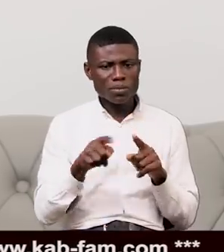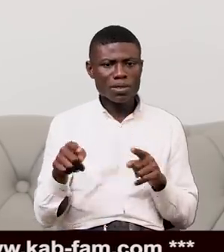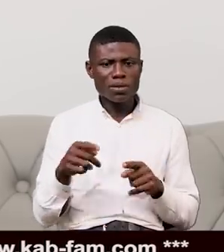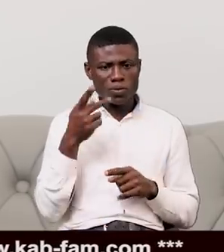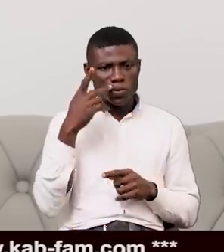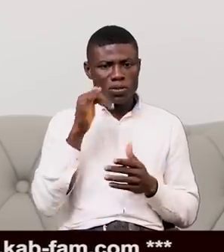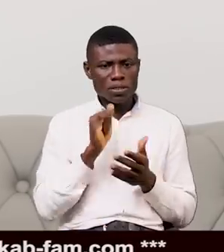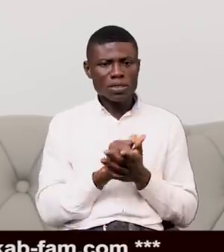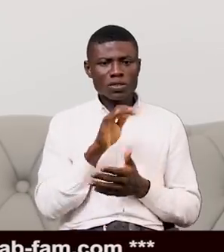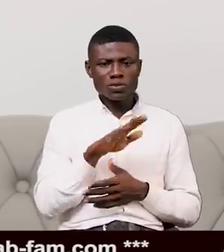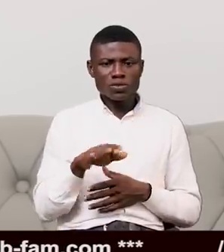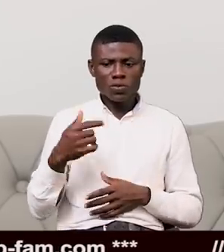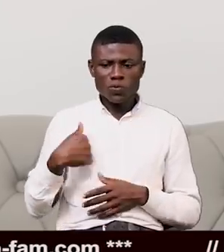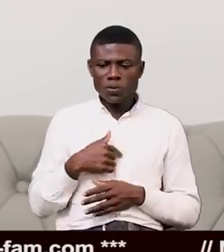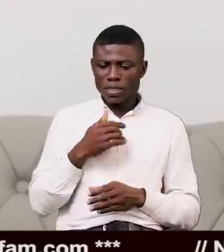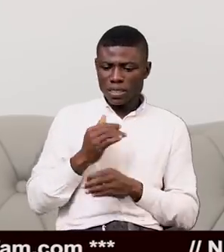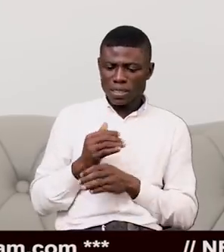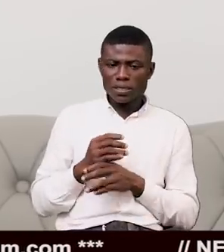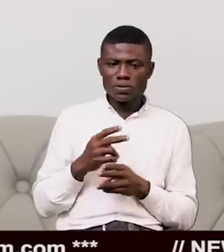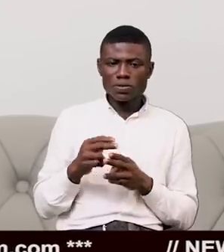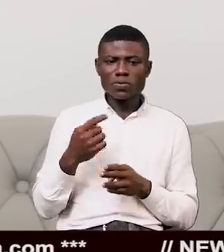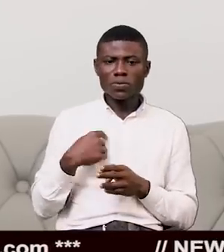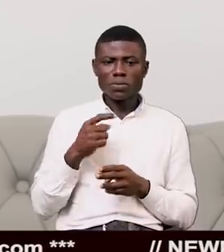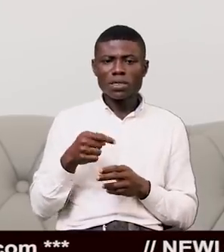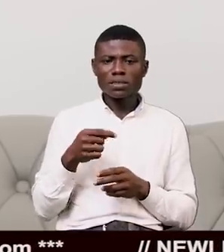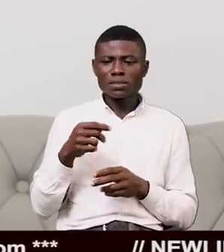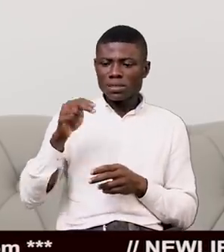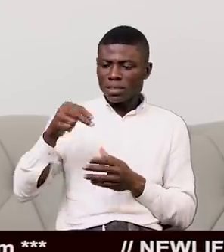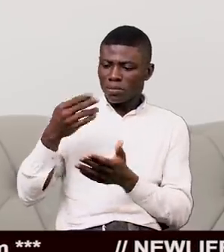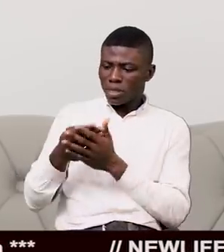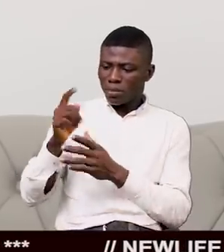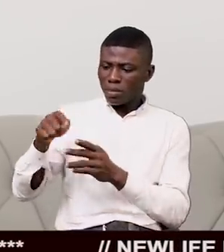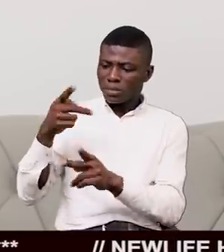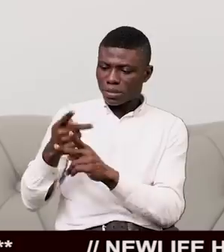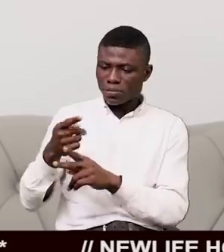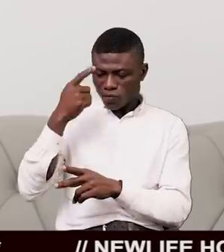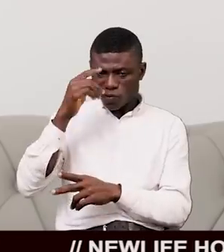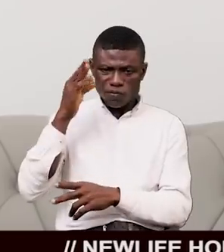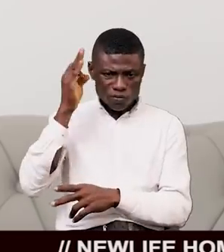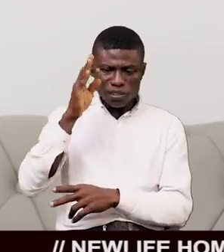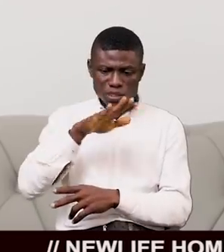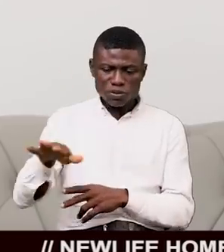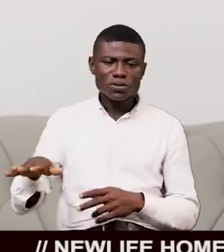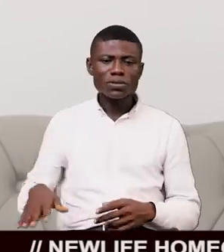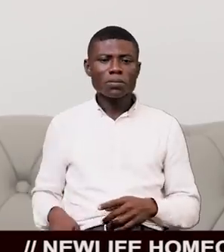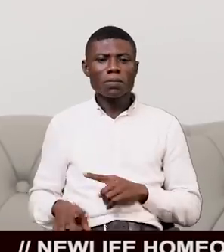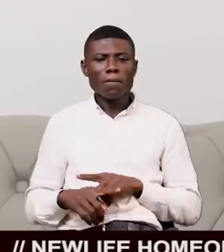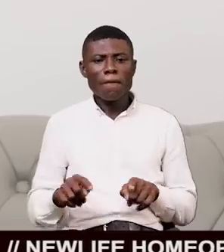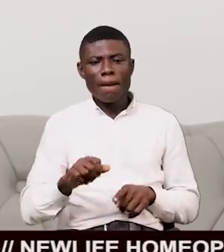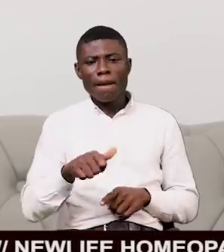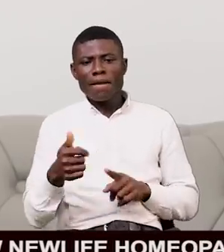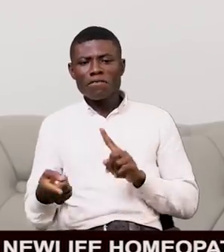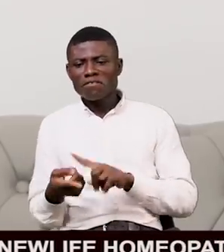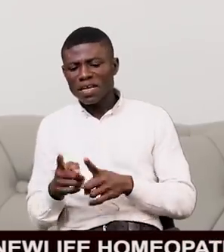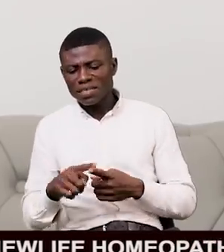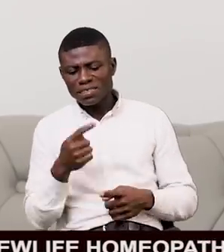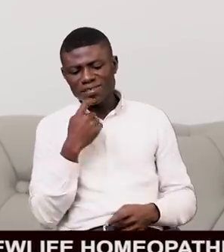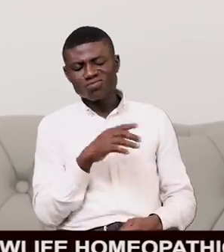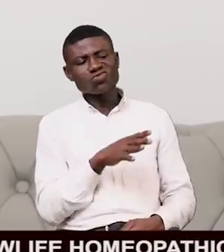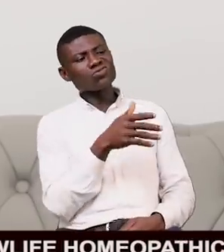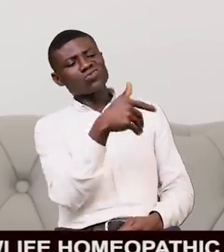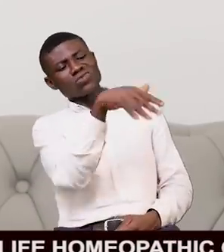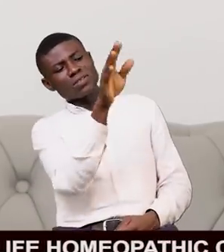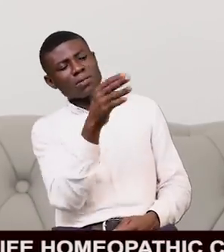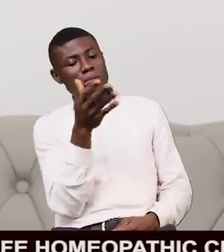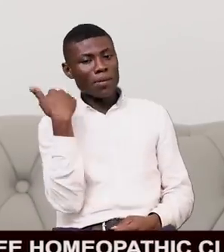a woman who said, and Qualana, ye resume Bantino. Ye bay ye scared the better toward that chef on Qualan in tea. Now, so another better as a tray. Now,